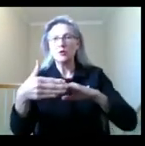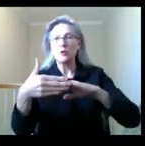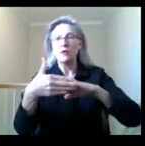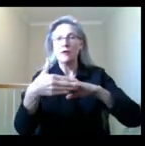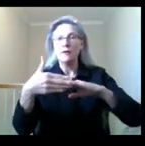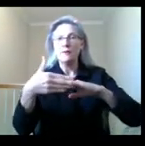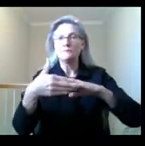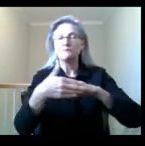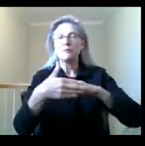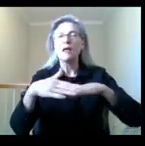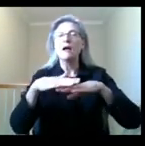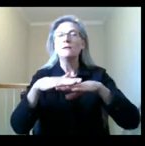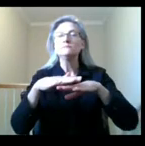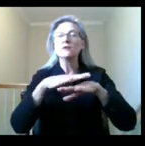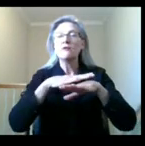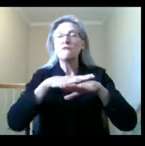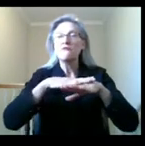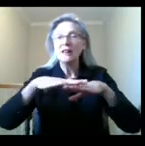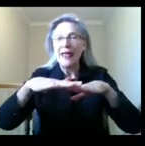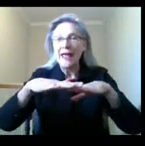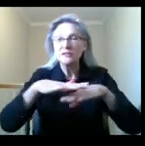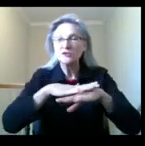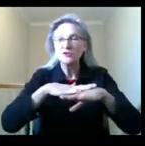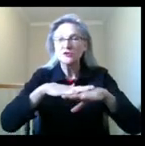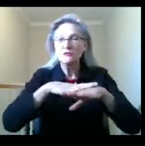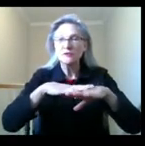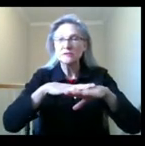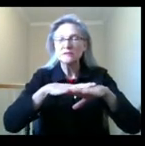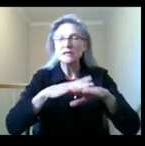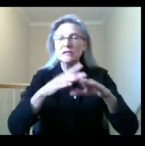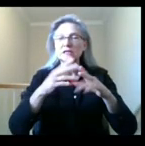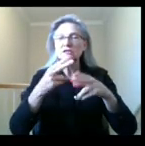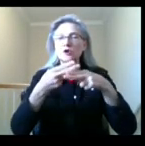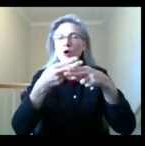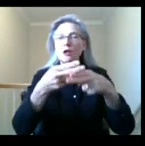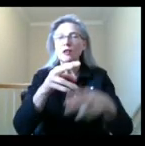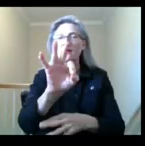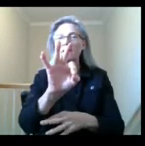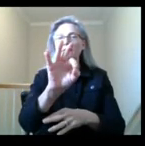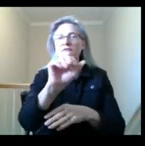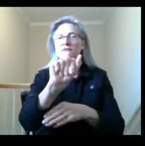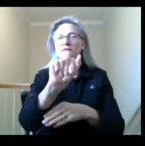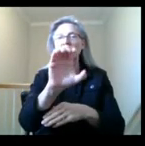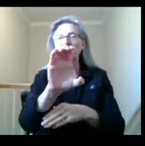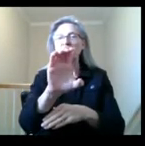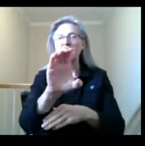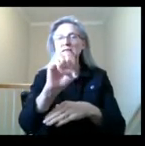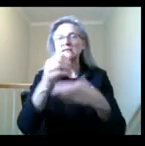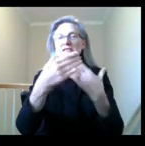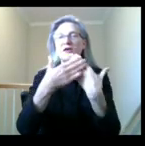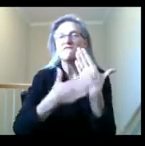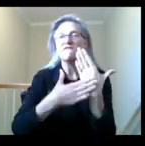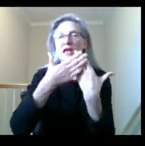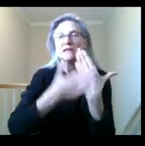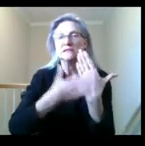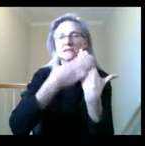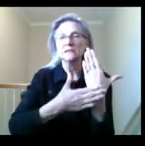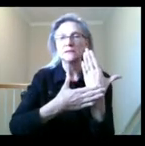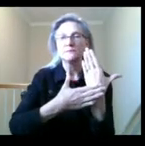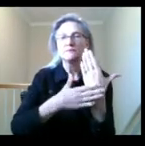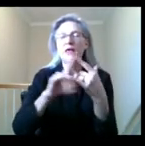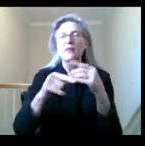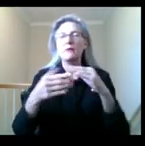The flat surface of a three-dimensional shape is called a face. So here is a face, okay? And then we have